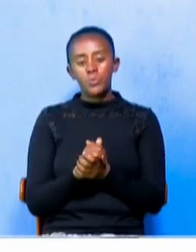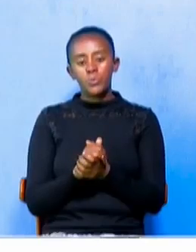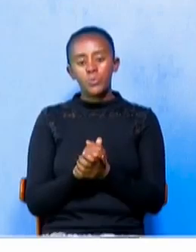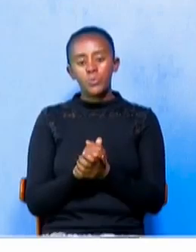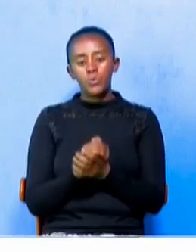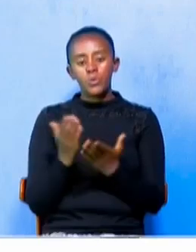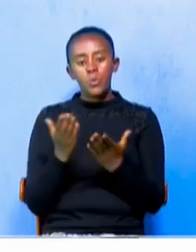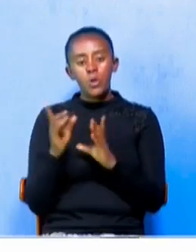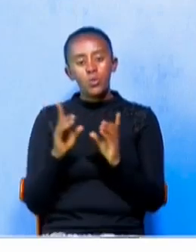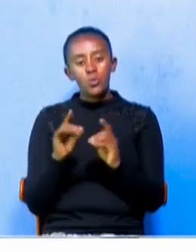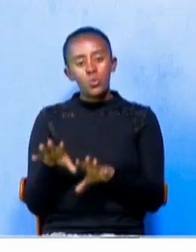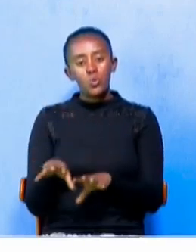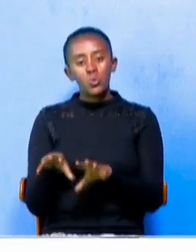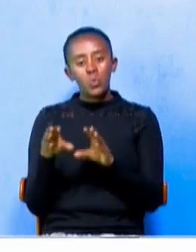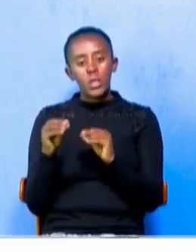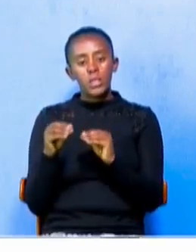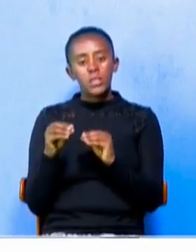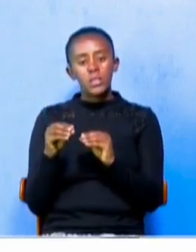students